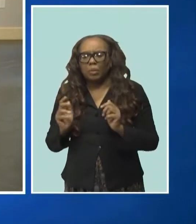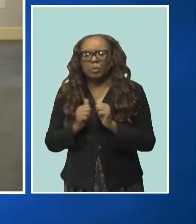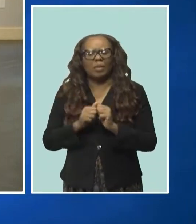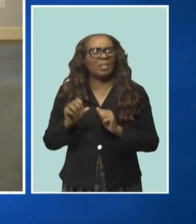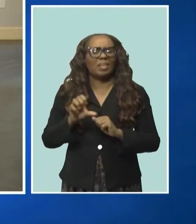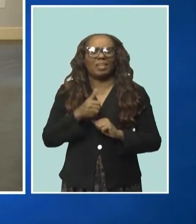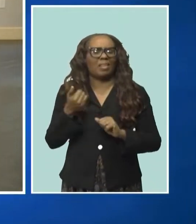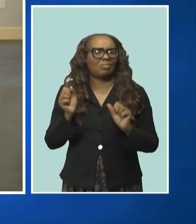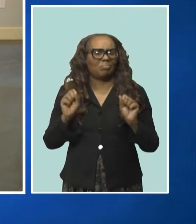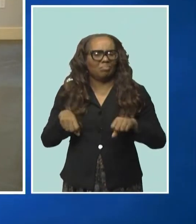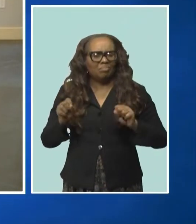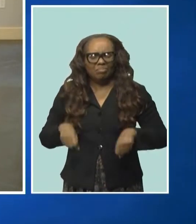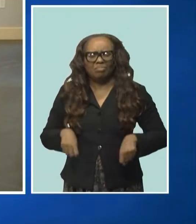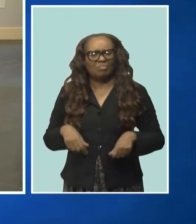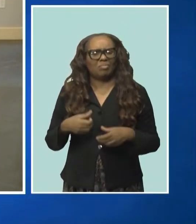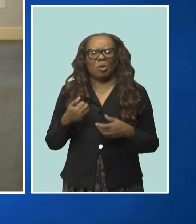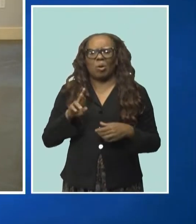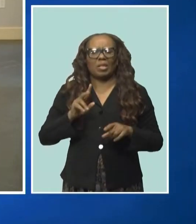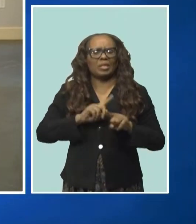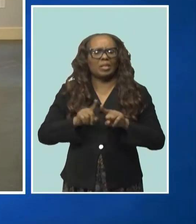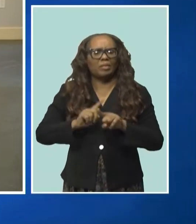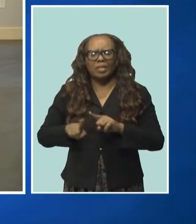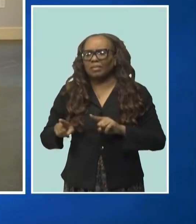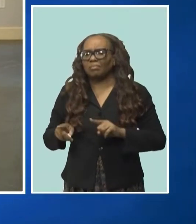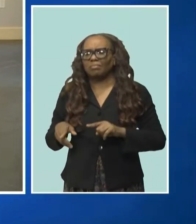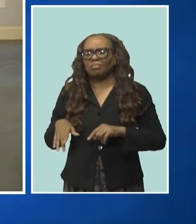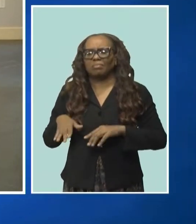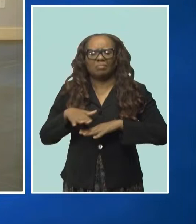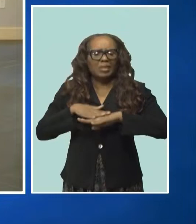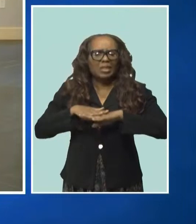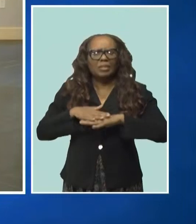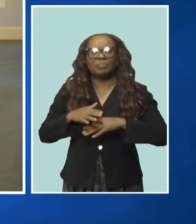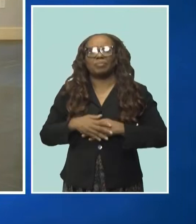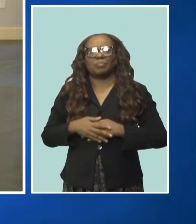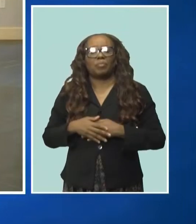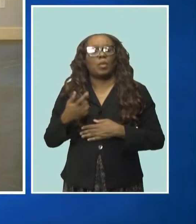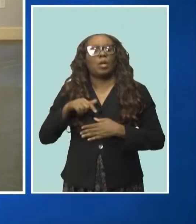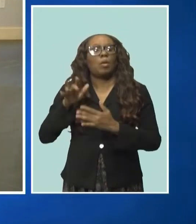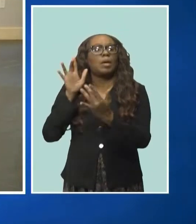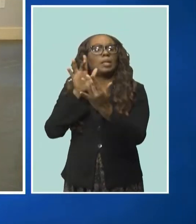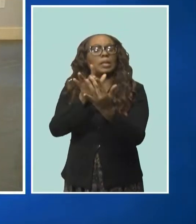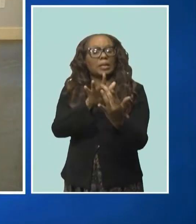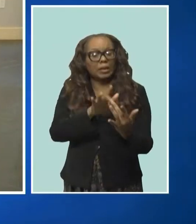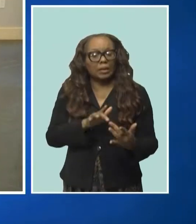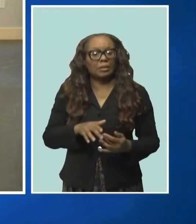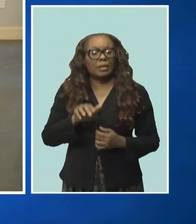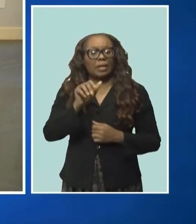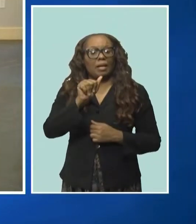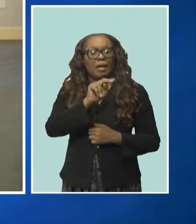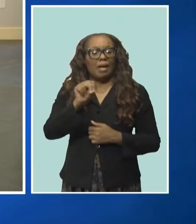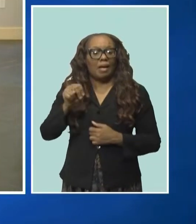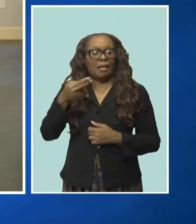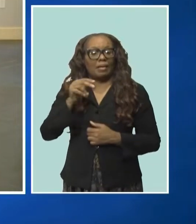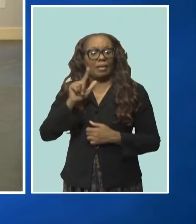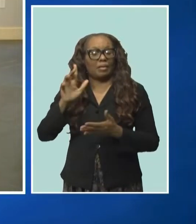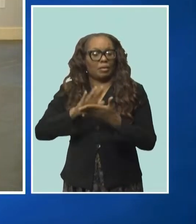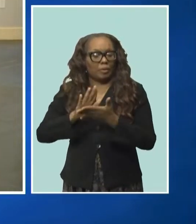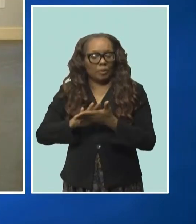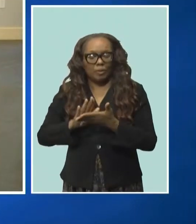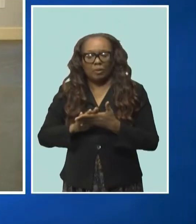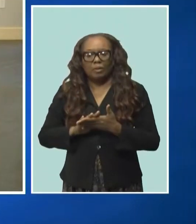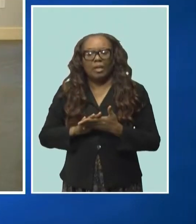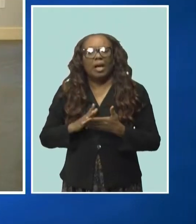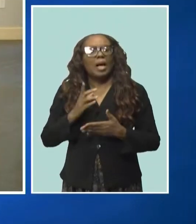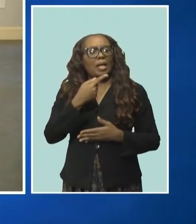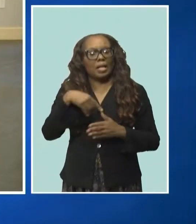Hill School, and Demario was their exceptional adult student, and